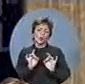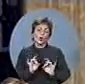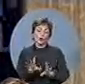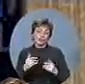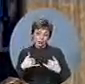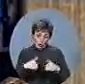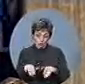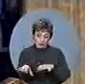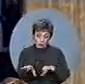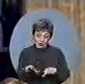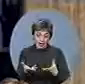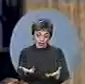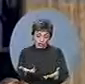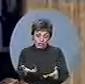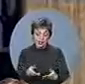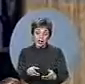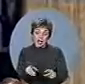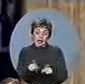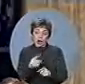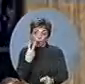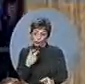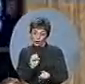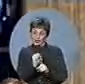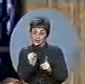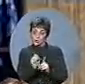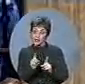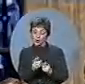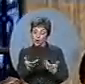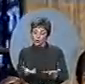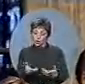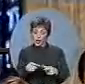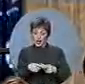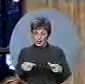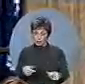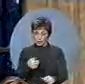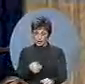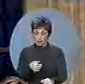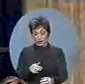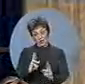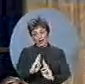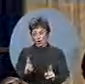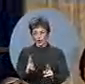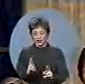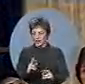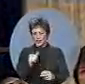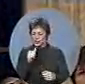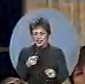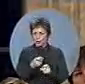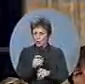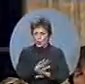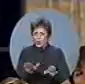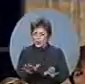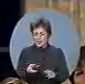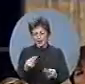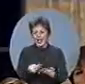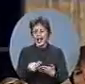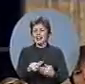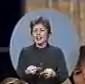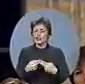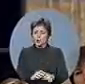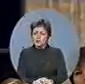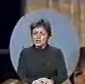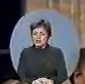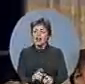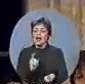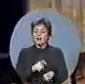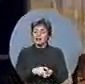this situation when even the industry admits that it's not going to hurt the economy? When is he going to get going? Or on a day when Al Gore is here